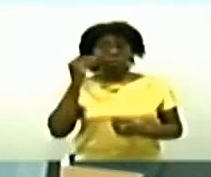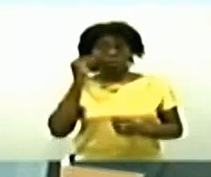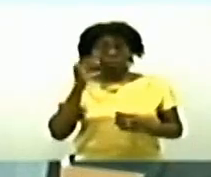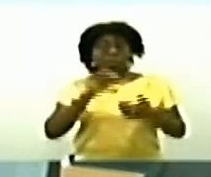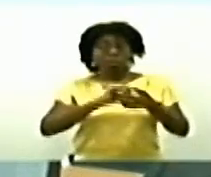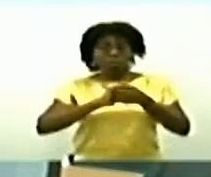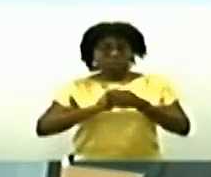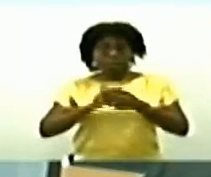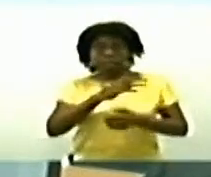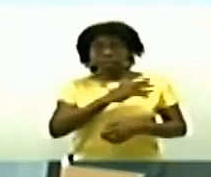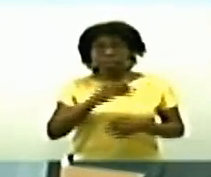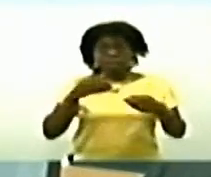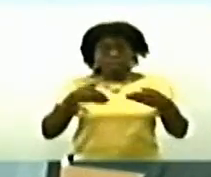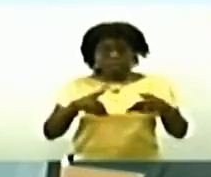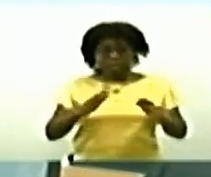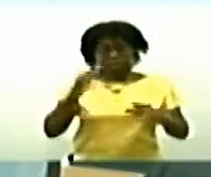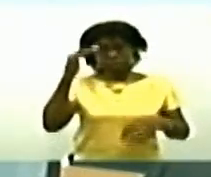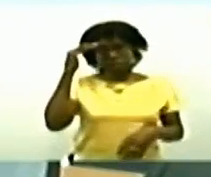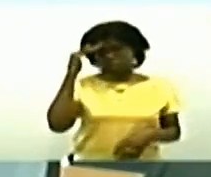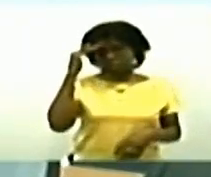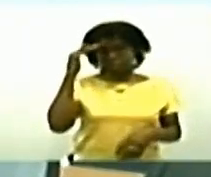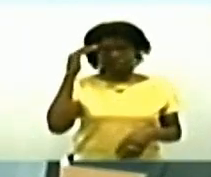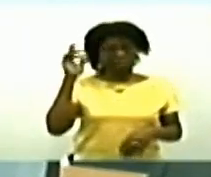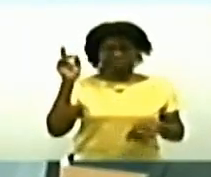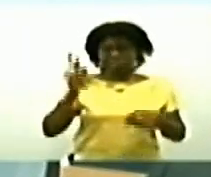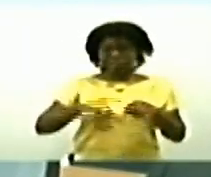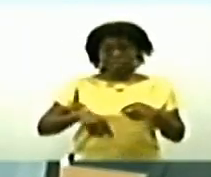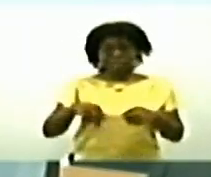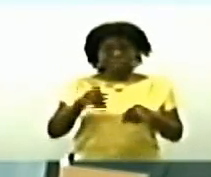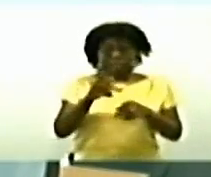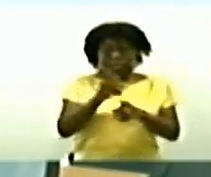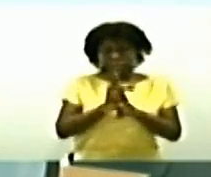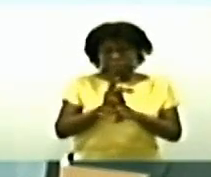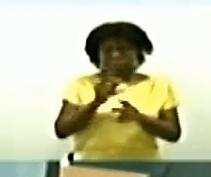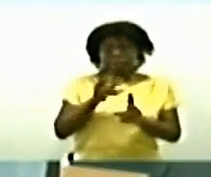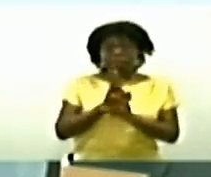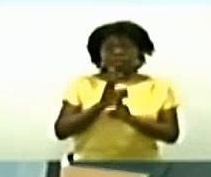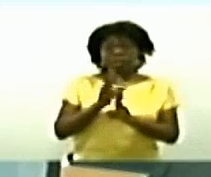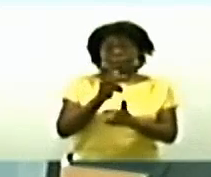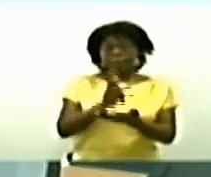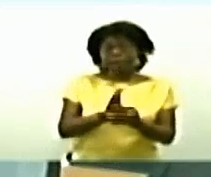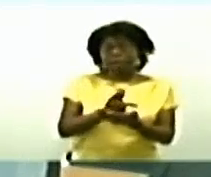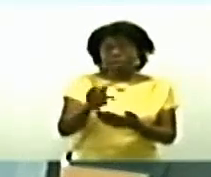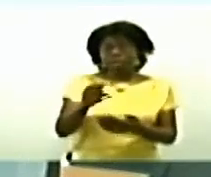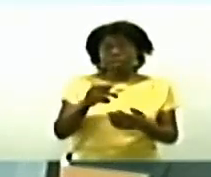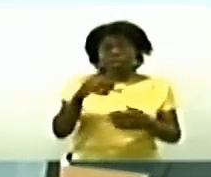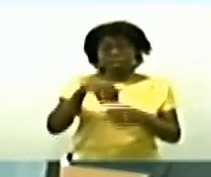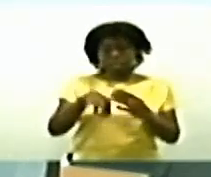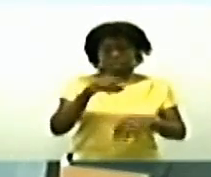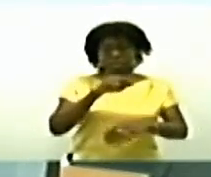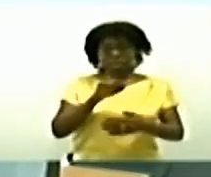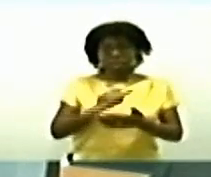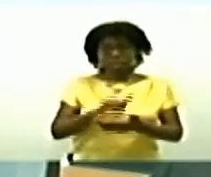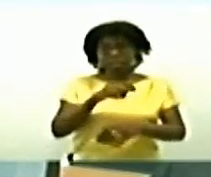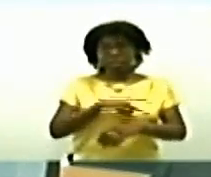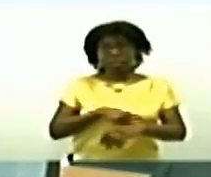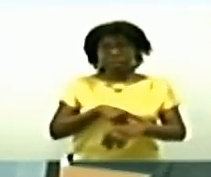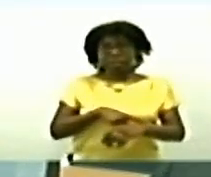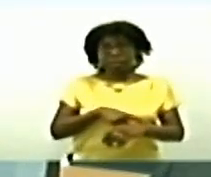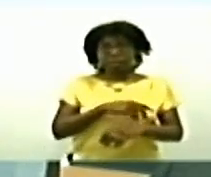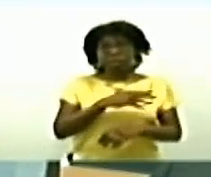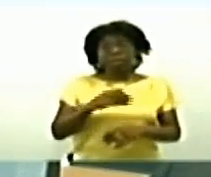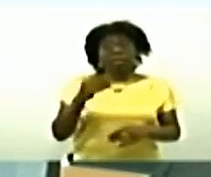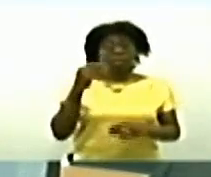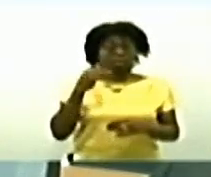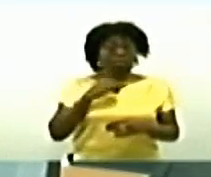know you cannot have your vehicle parked on the street during that particular time. And I look